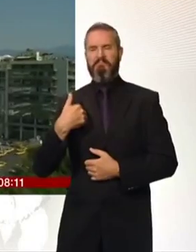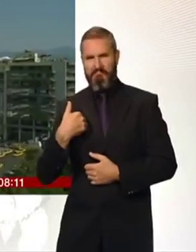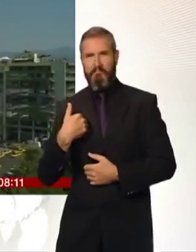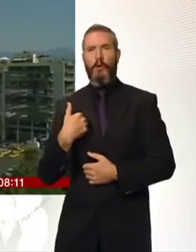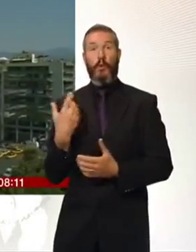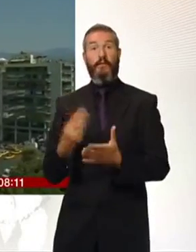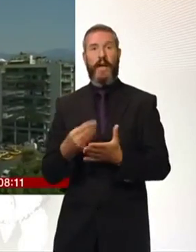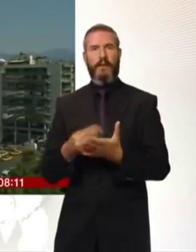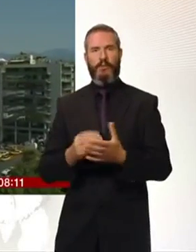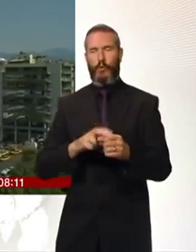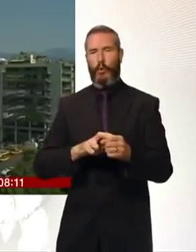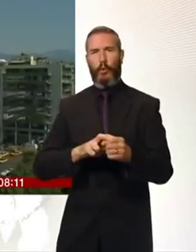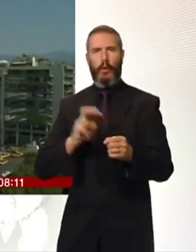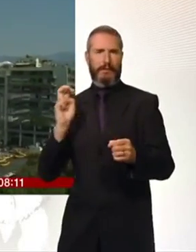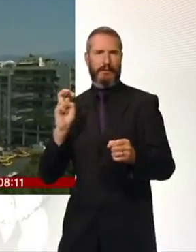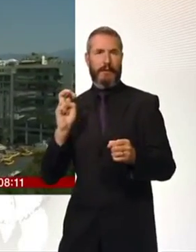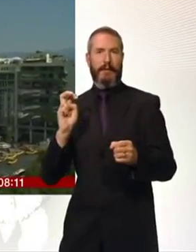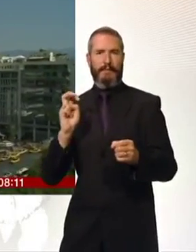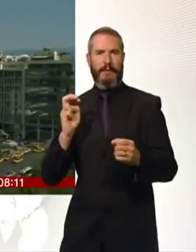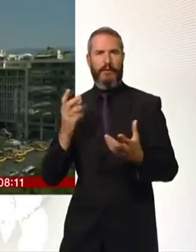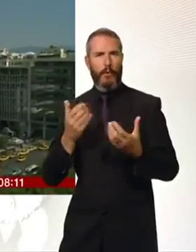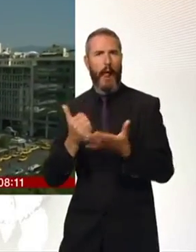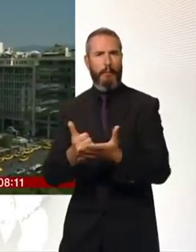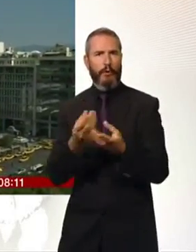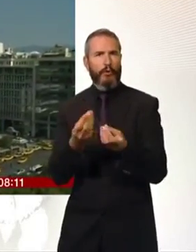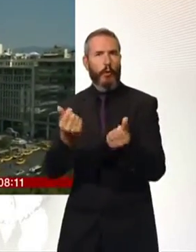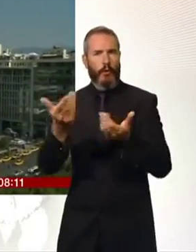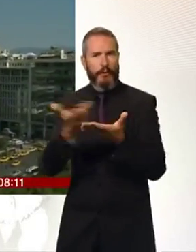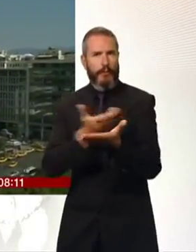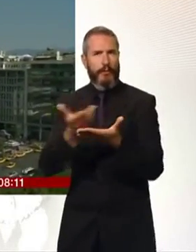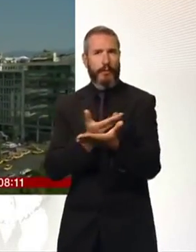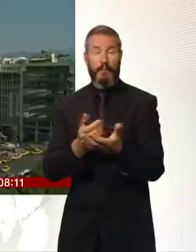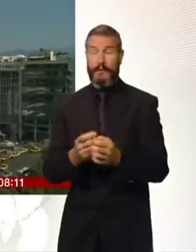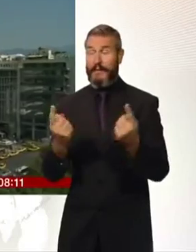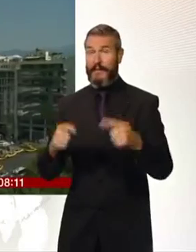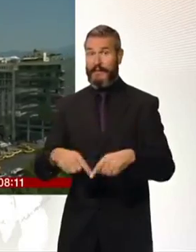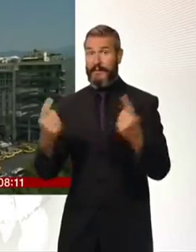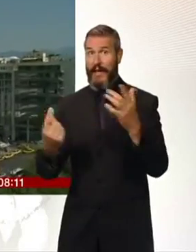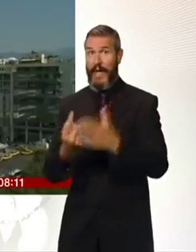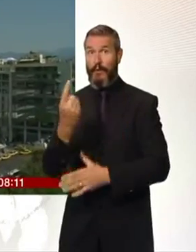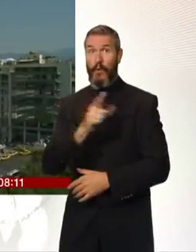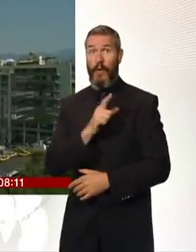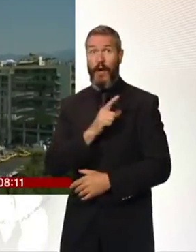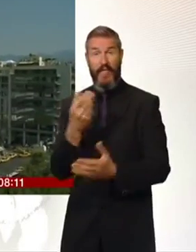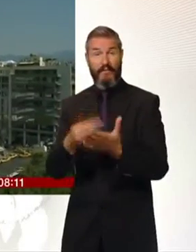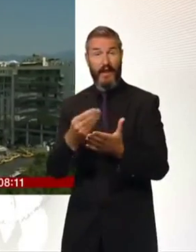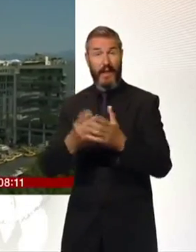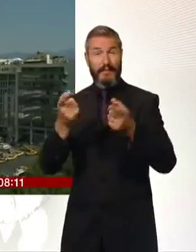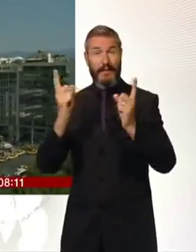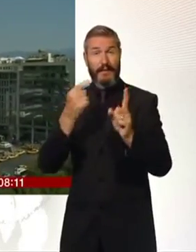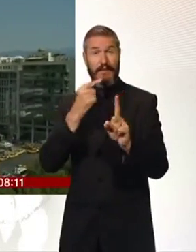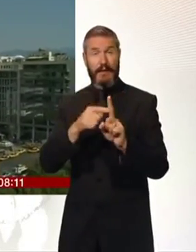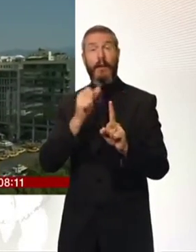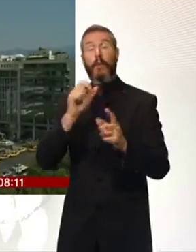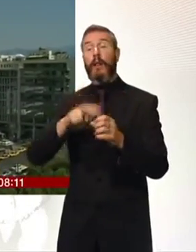aid the negotiating process, he was stepping aside. It is a major dramatic development given the fact that Yanis Varoufakis said that he would only